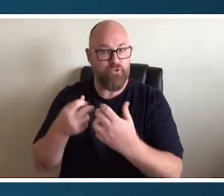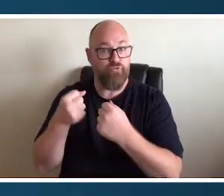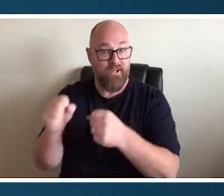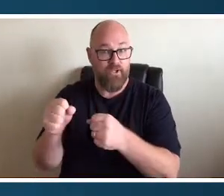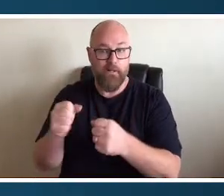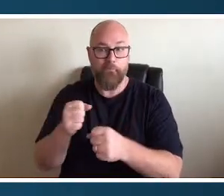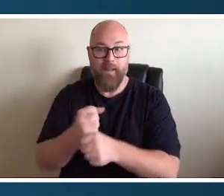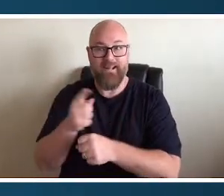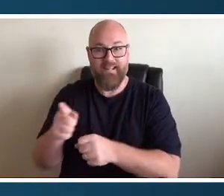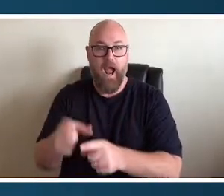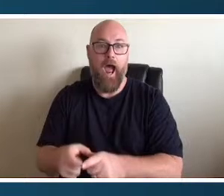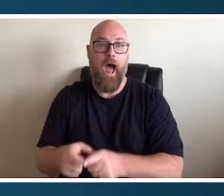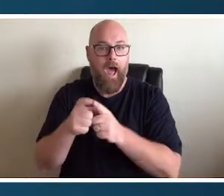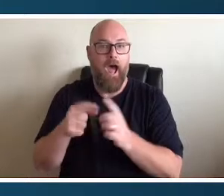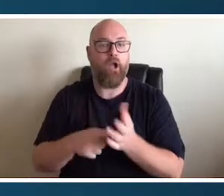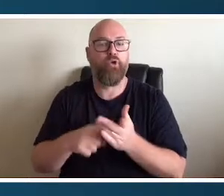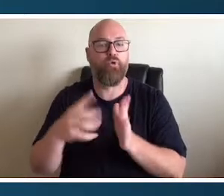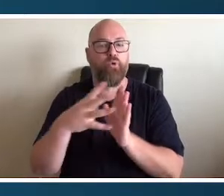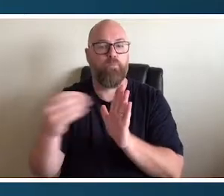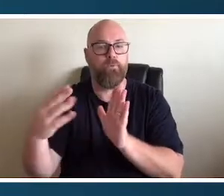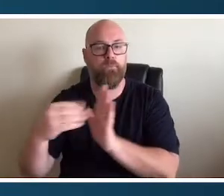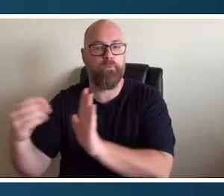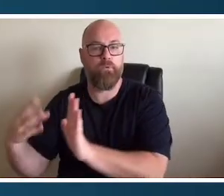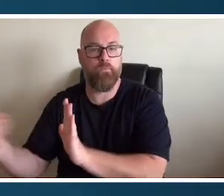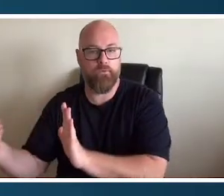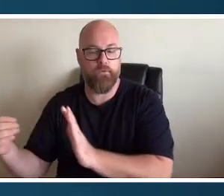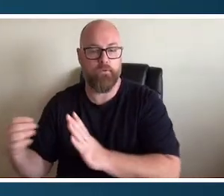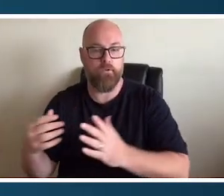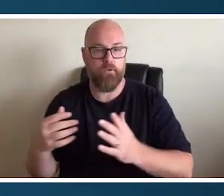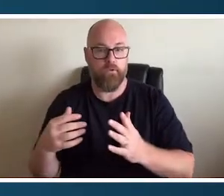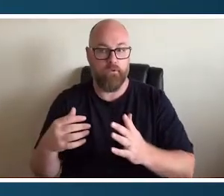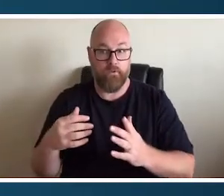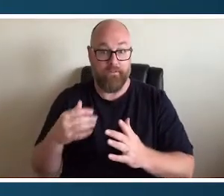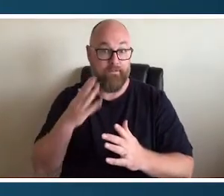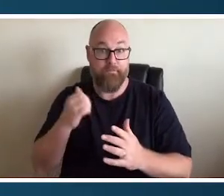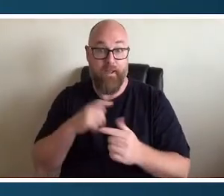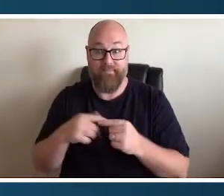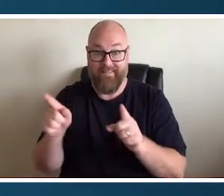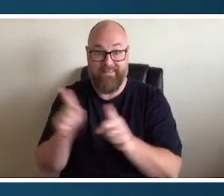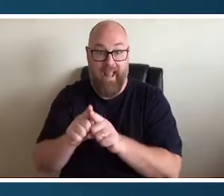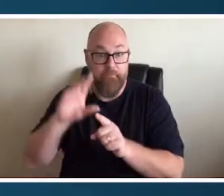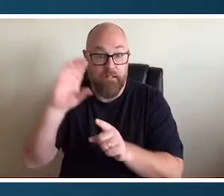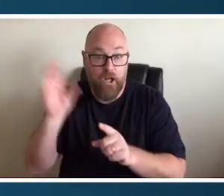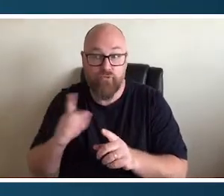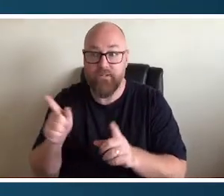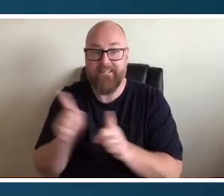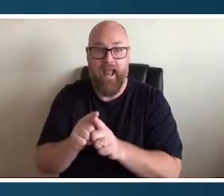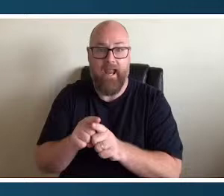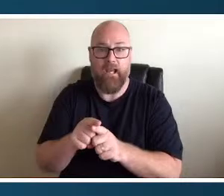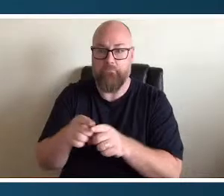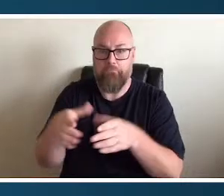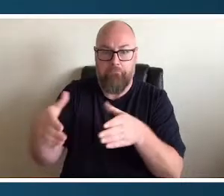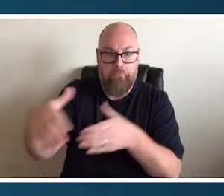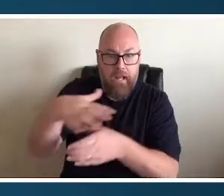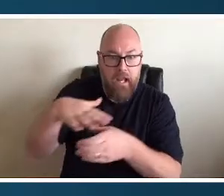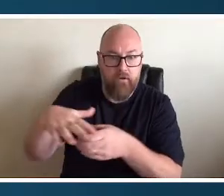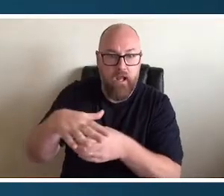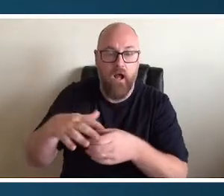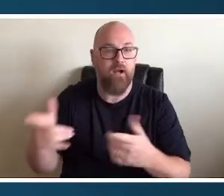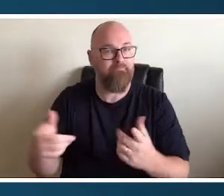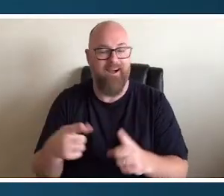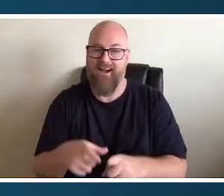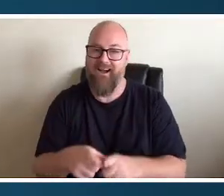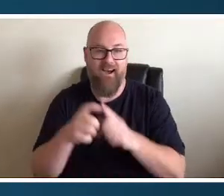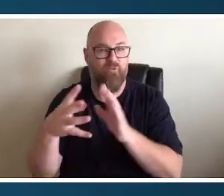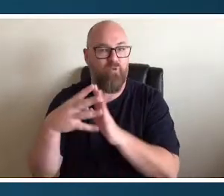to replicate, even within the same region or within the same country. The main challenges we